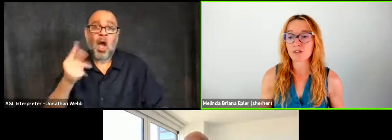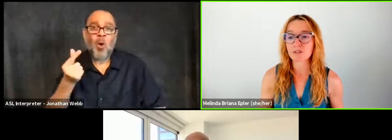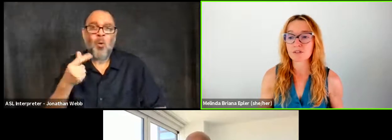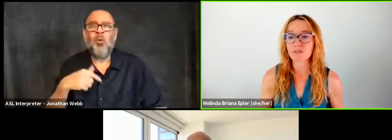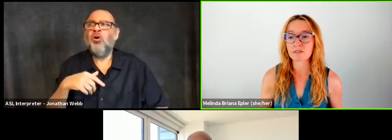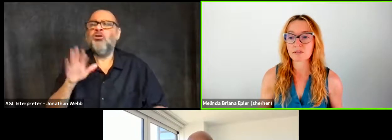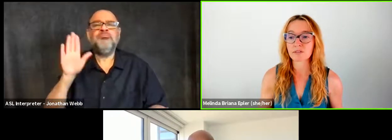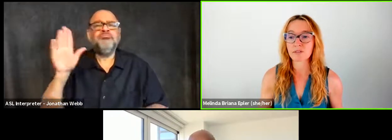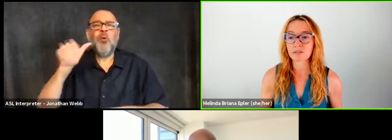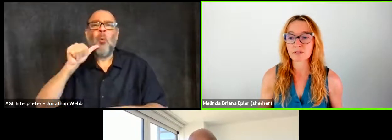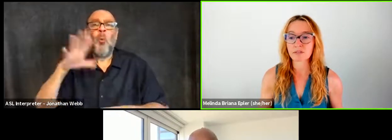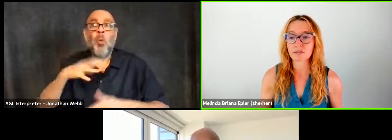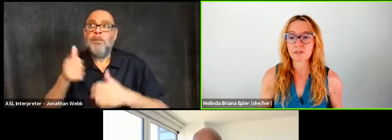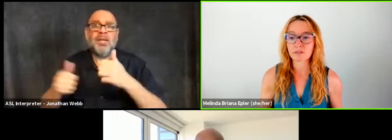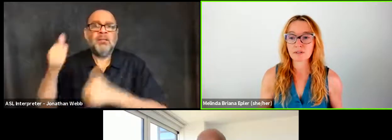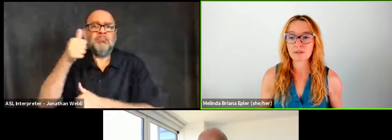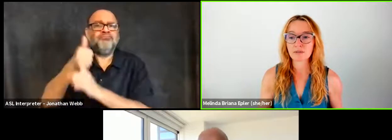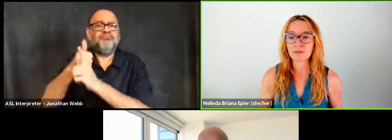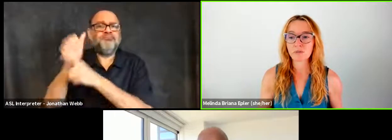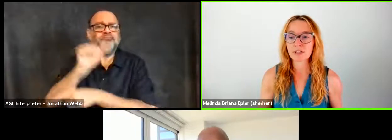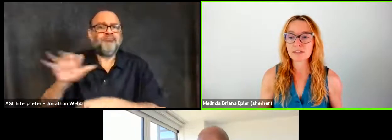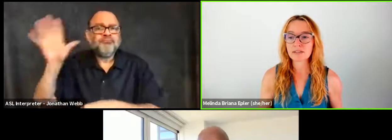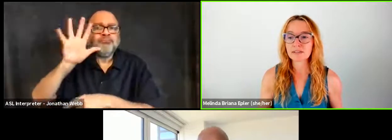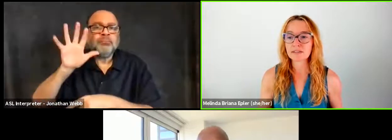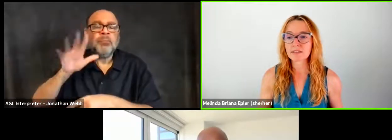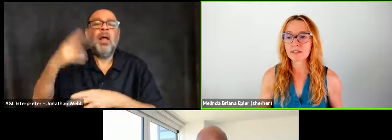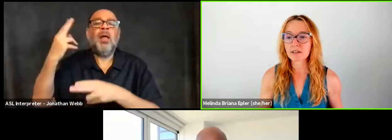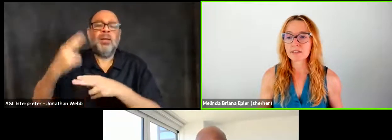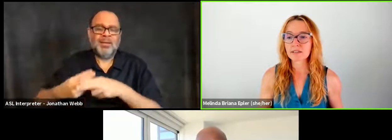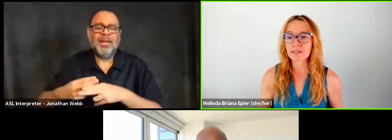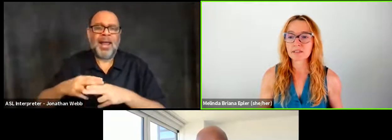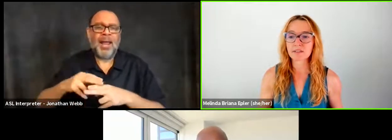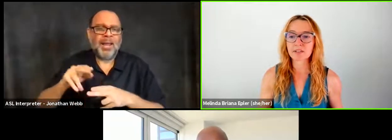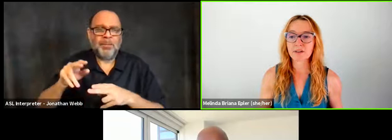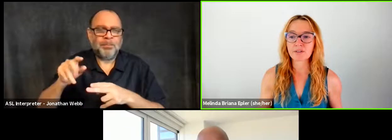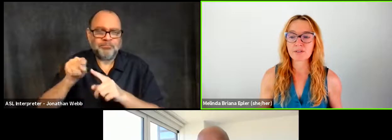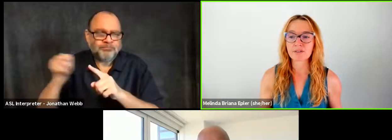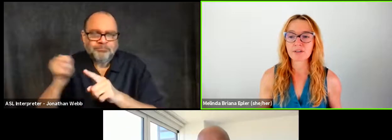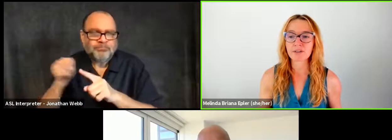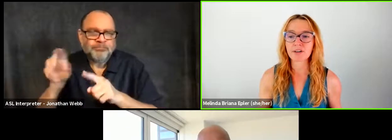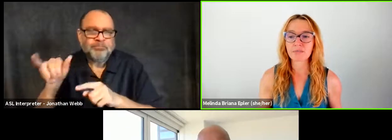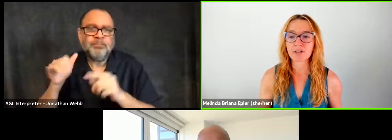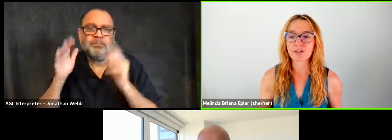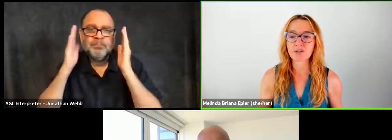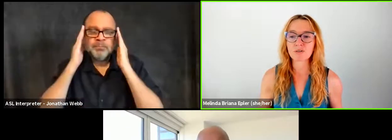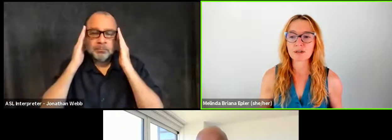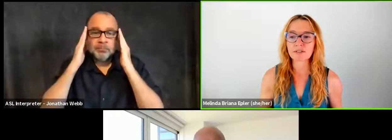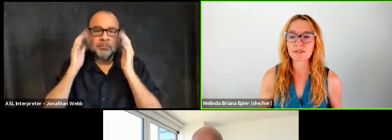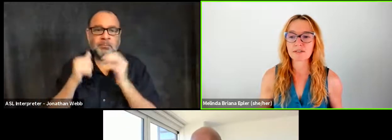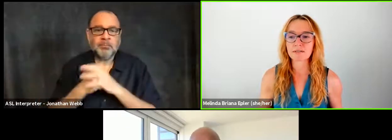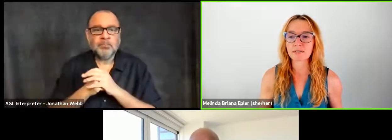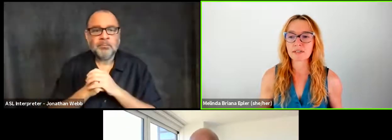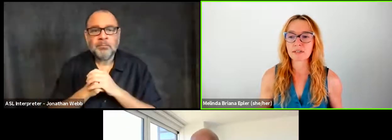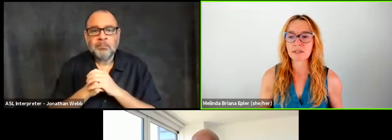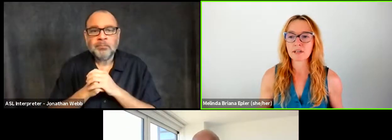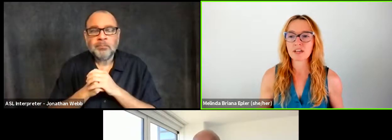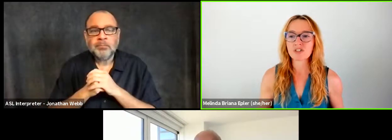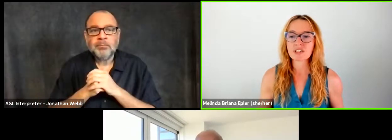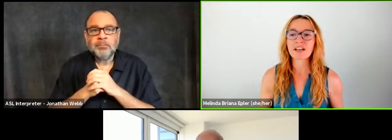this question. And Wayne says, look at healhouse.com,